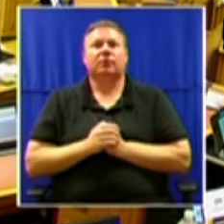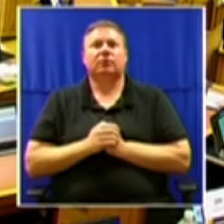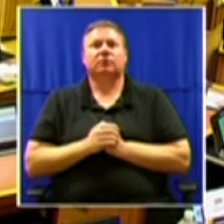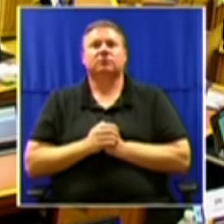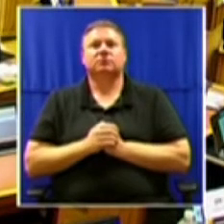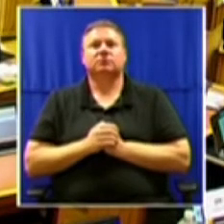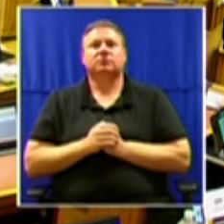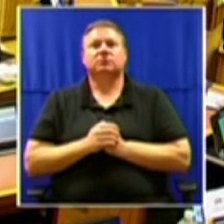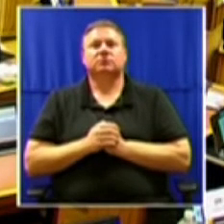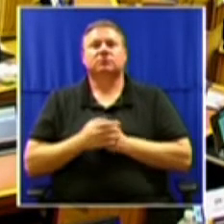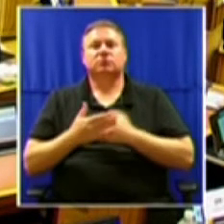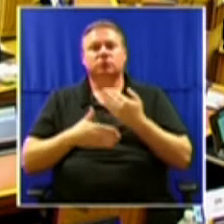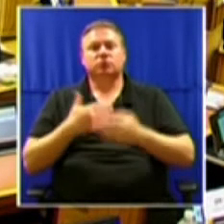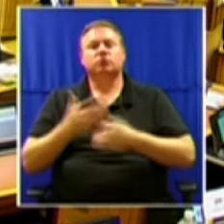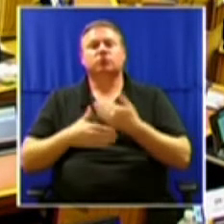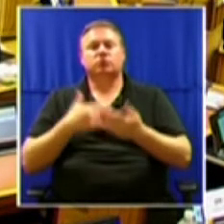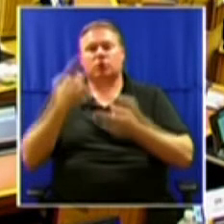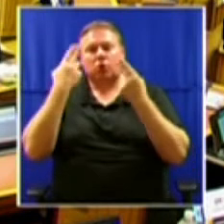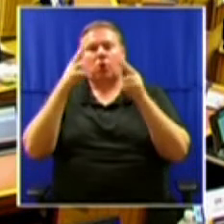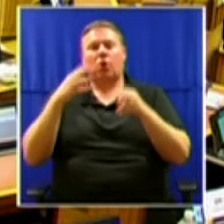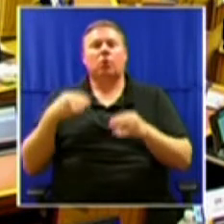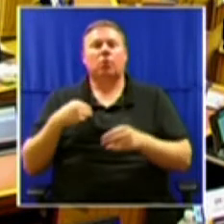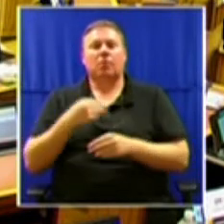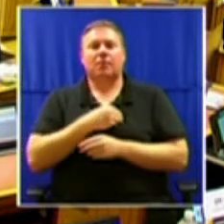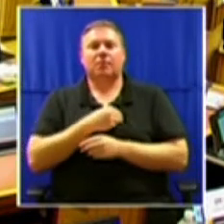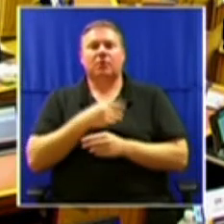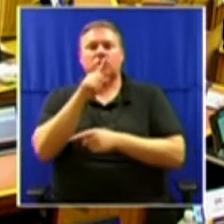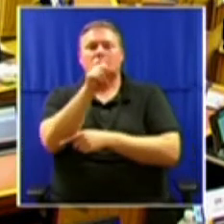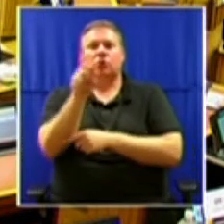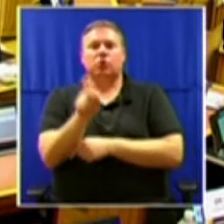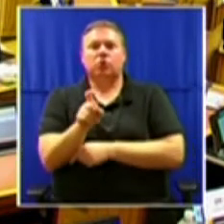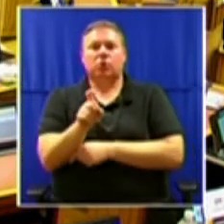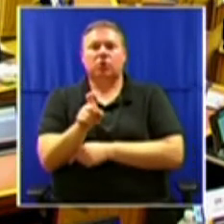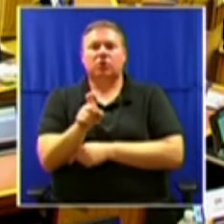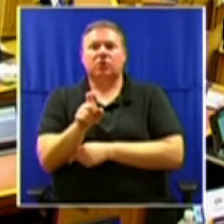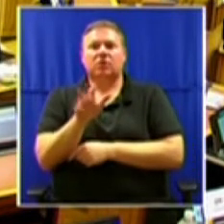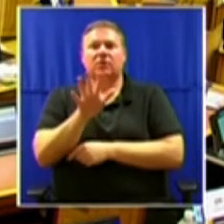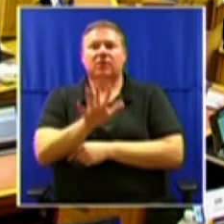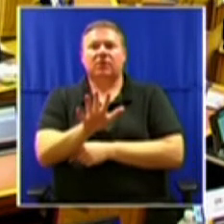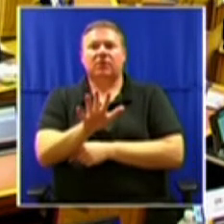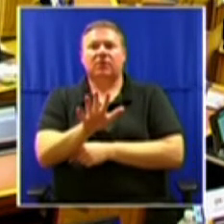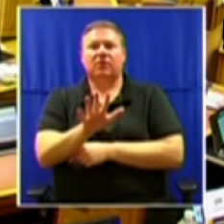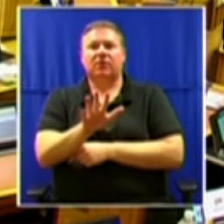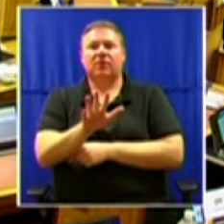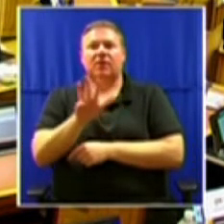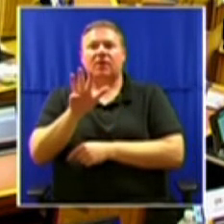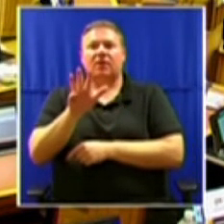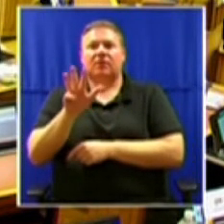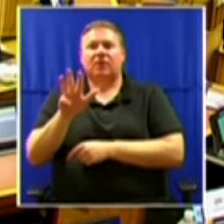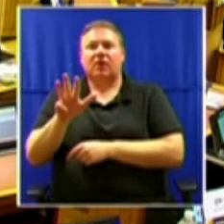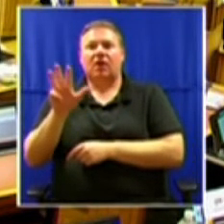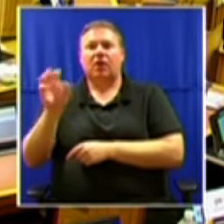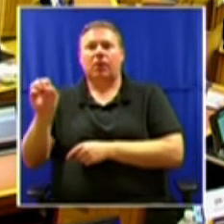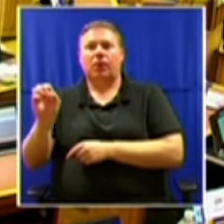We proceed, honorable members, to question 590,